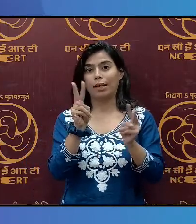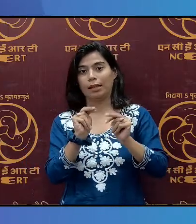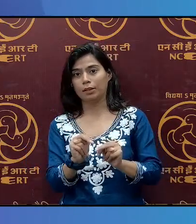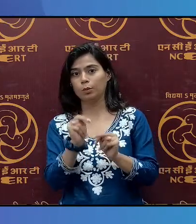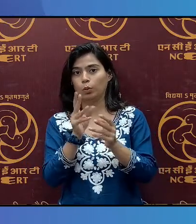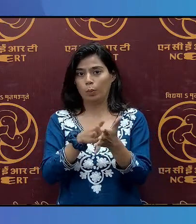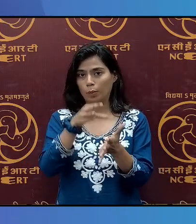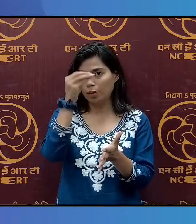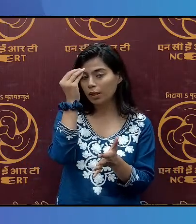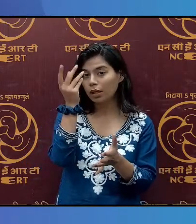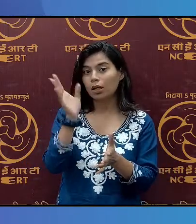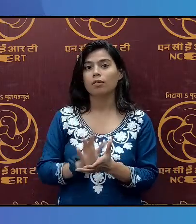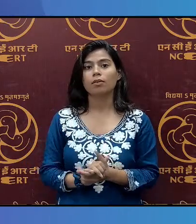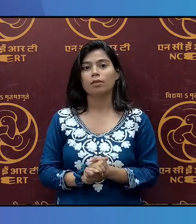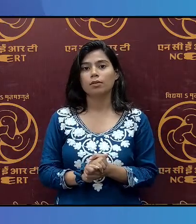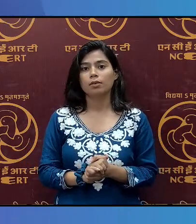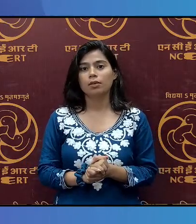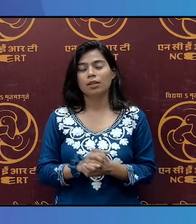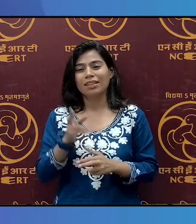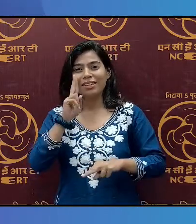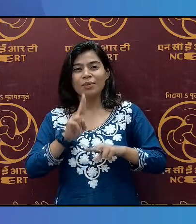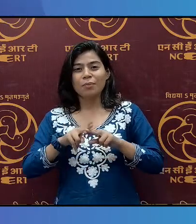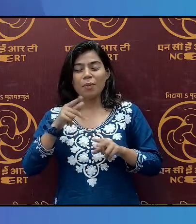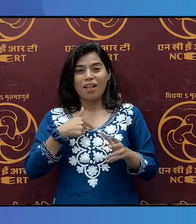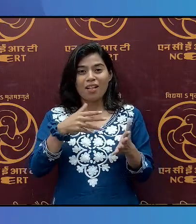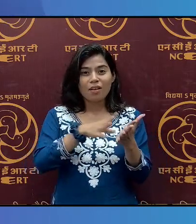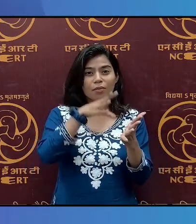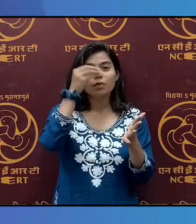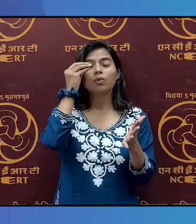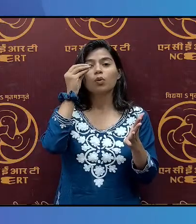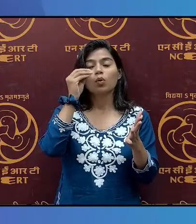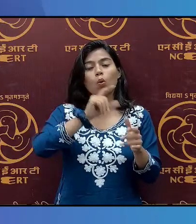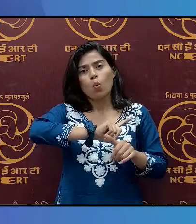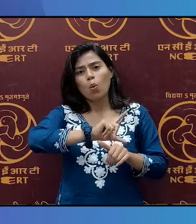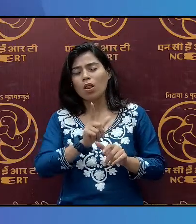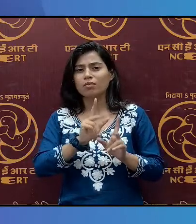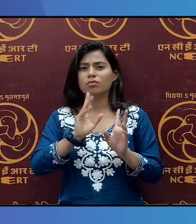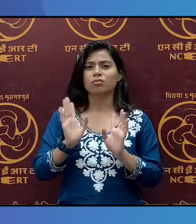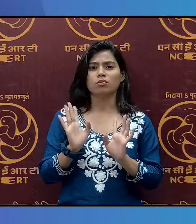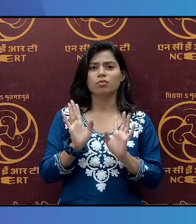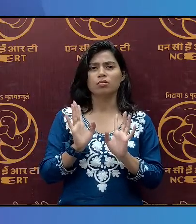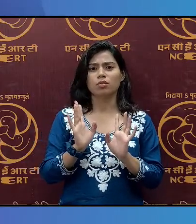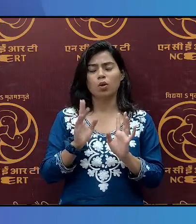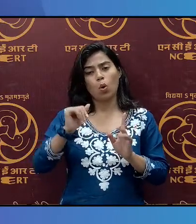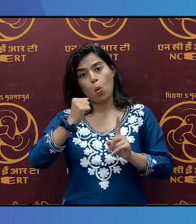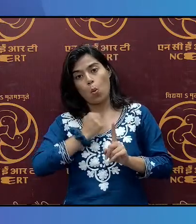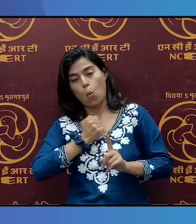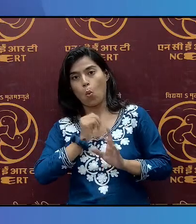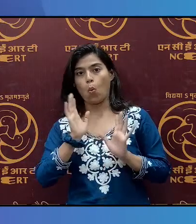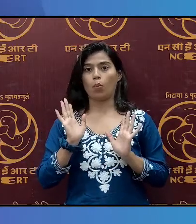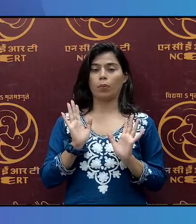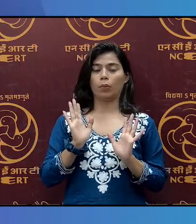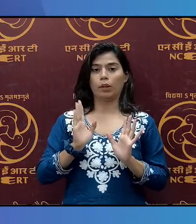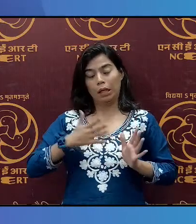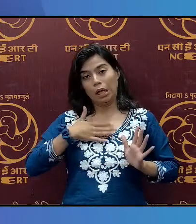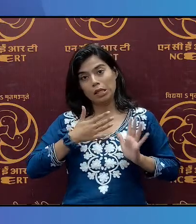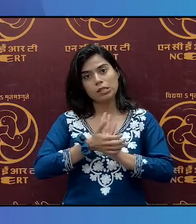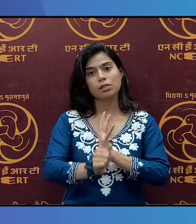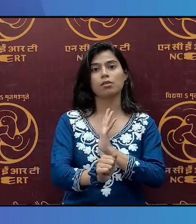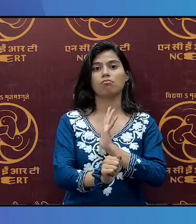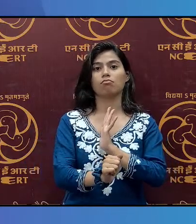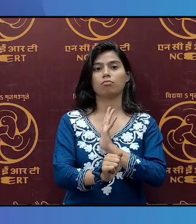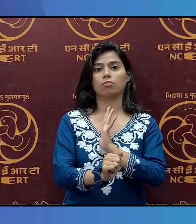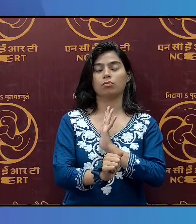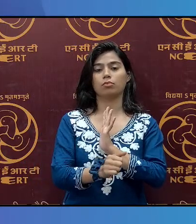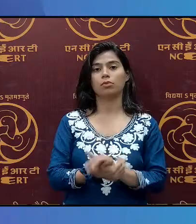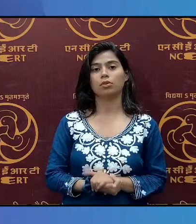learning emerges within the learner by looking at his own self, looking at his own competencies, potentialities, and